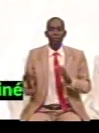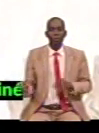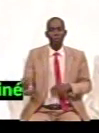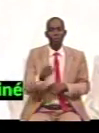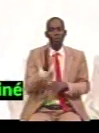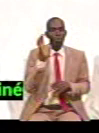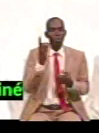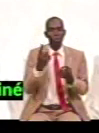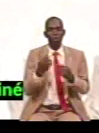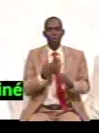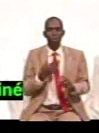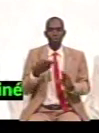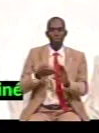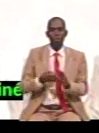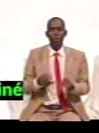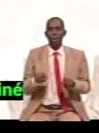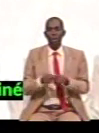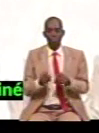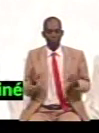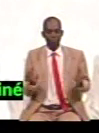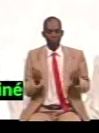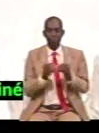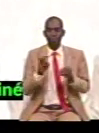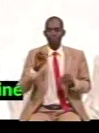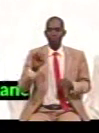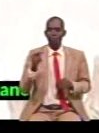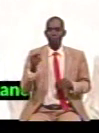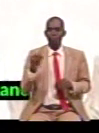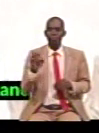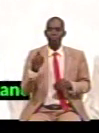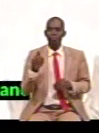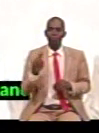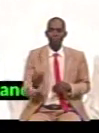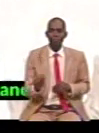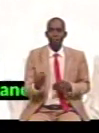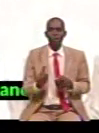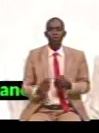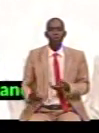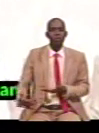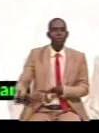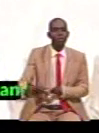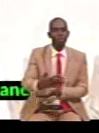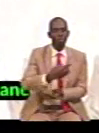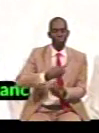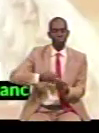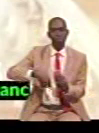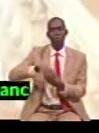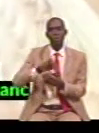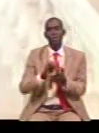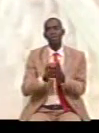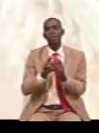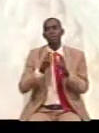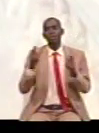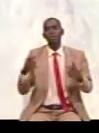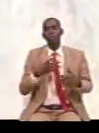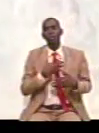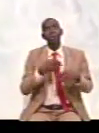Well, they will join and come as magnets drawn to gather round that great white